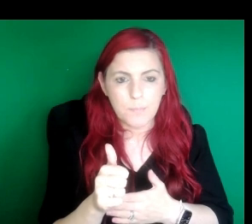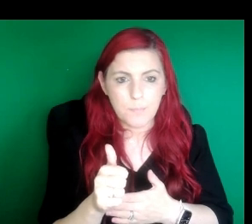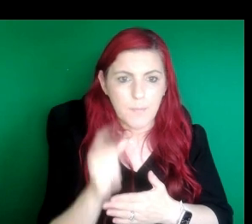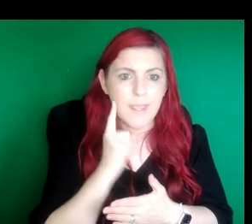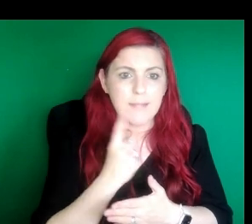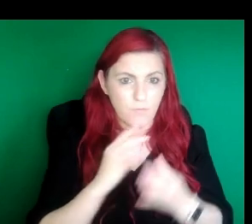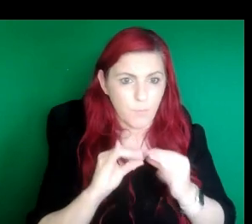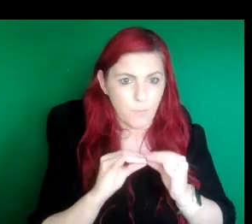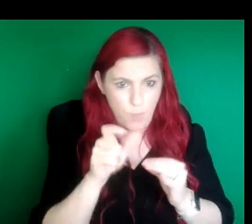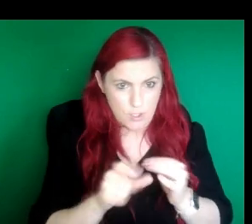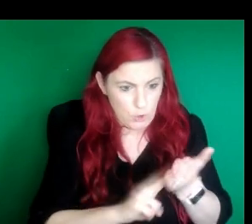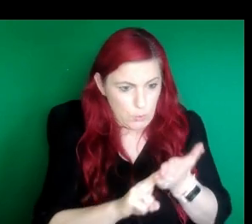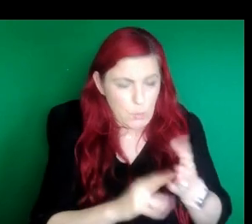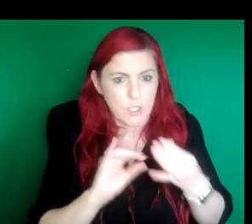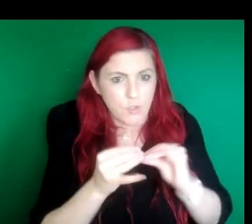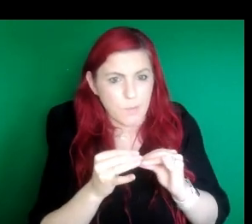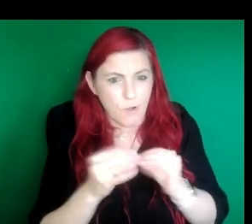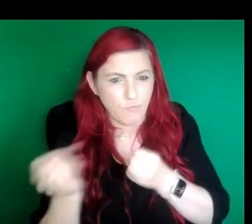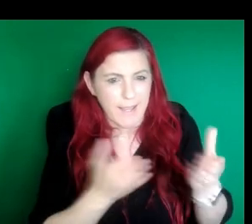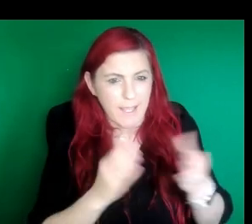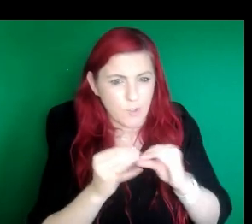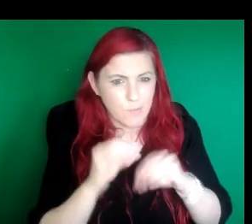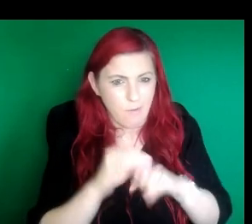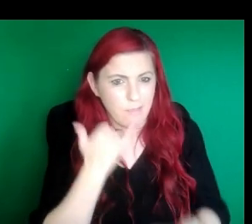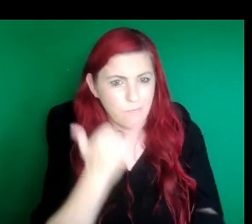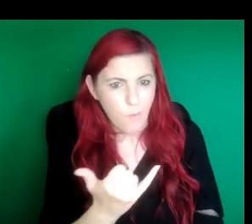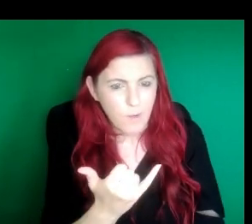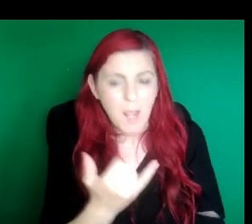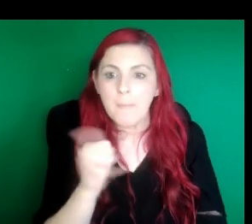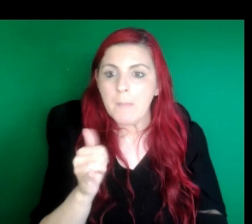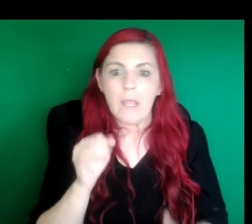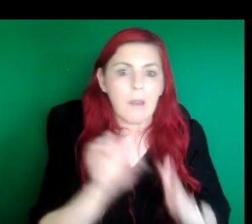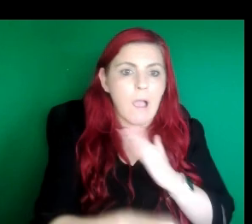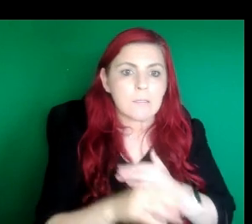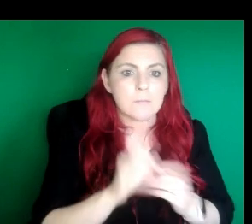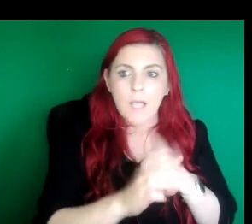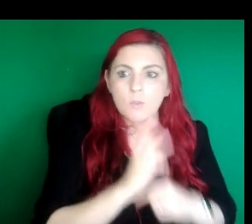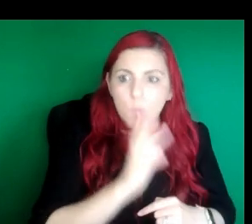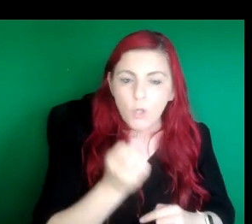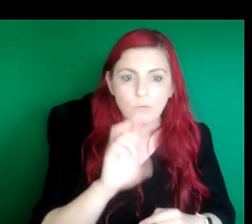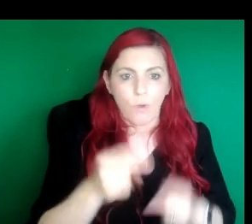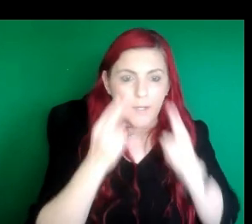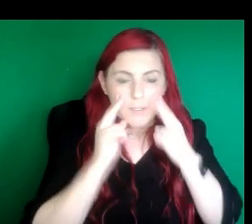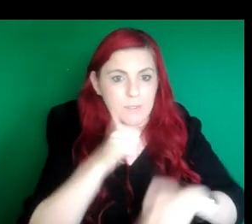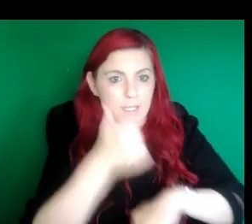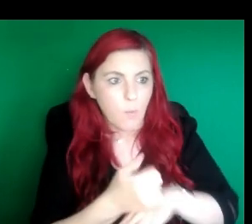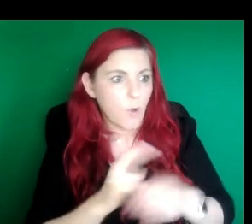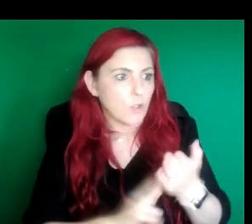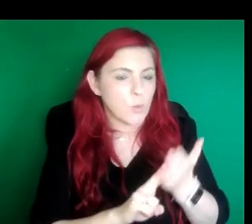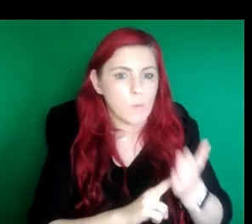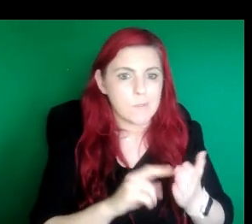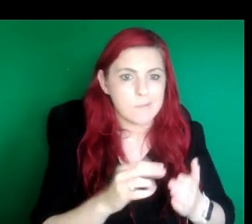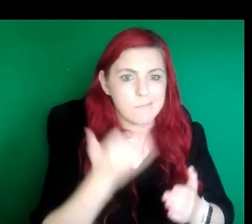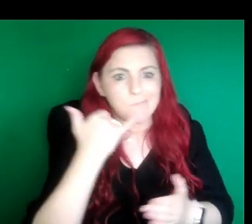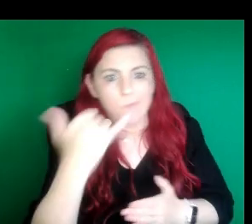have an interpreter, so a relay interpreter over the phone. Maybe that person had lost their password or needed to do some banking services, and